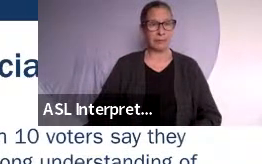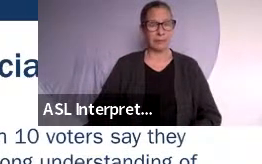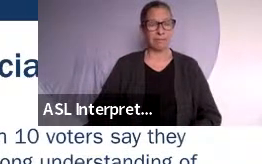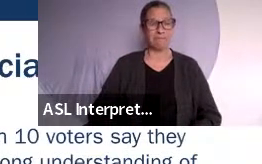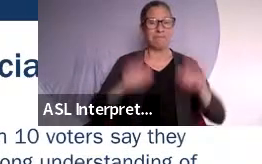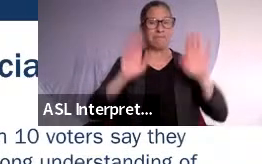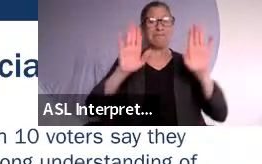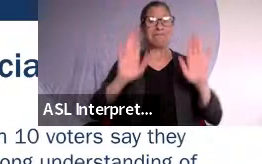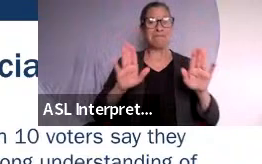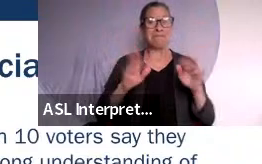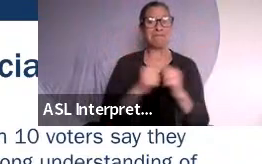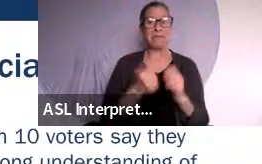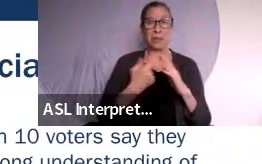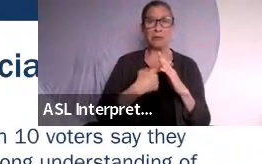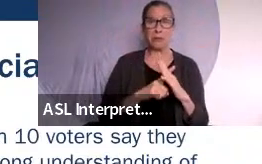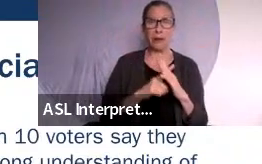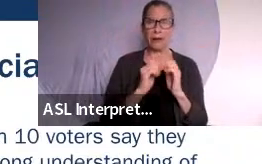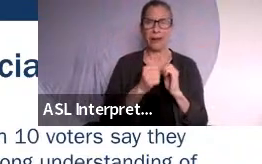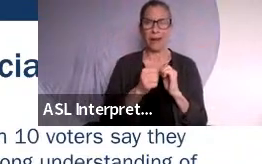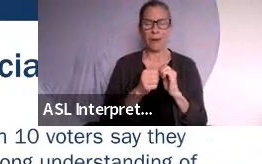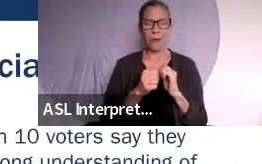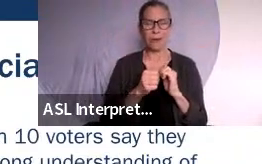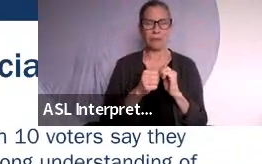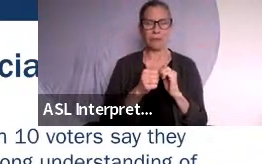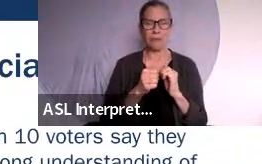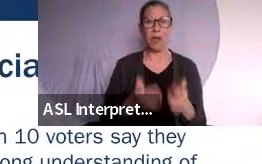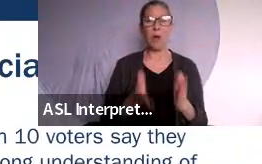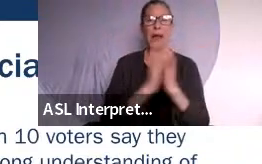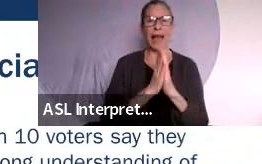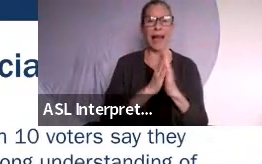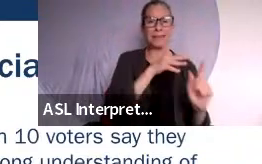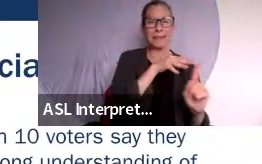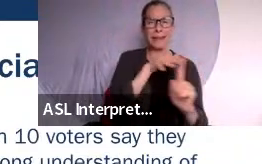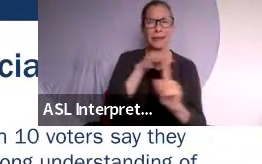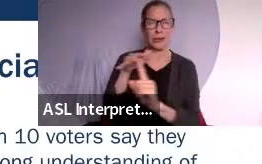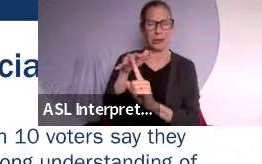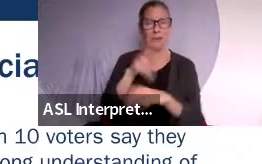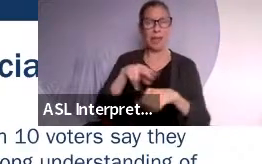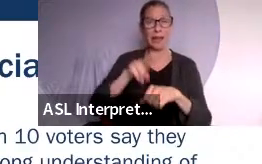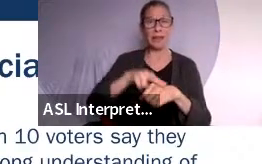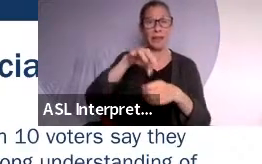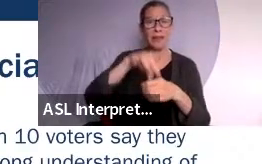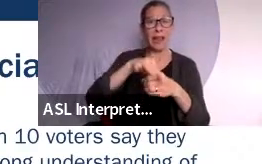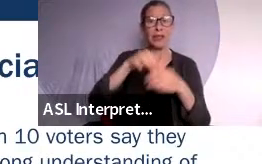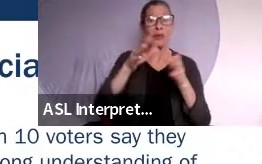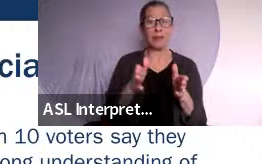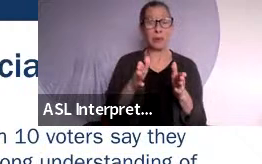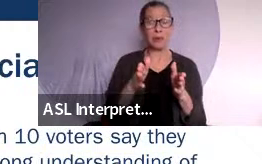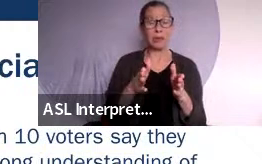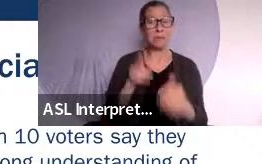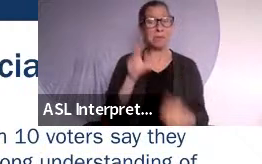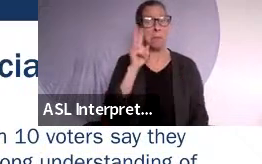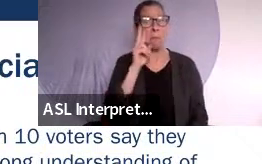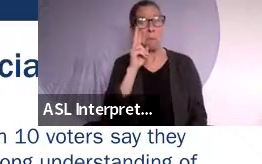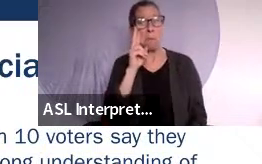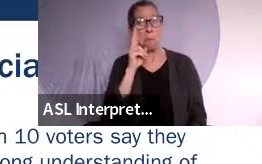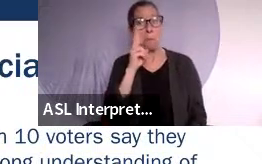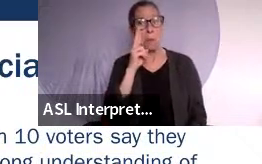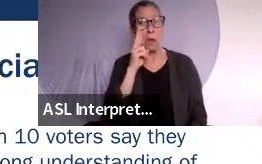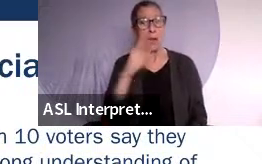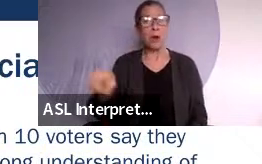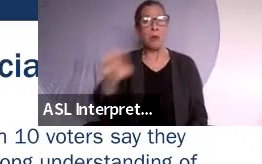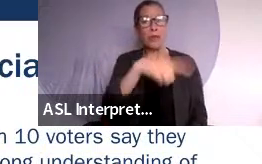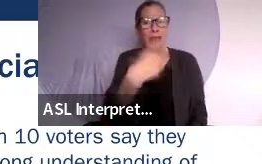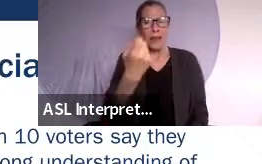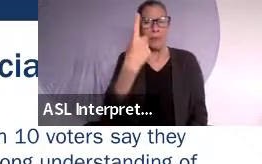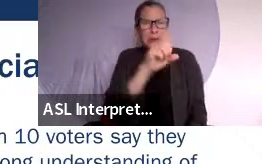Great. So to start us off, we asked in a survey of national voters to see what voters' understanding of